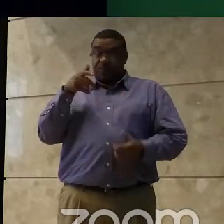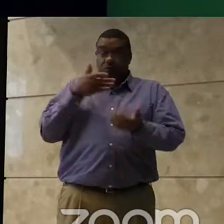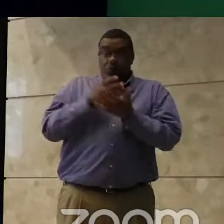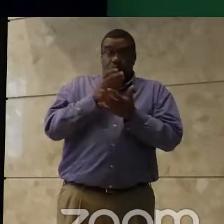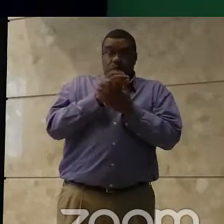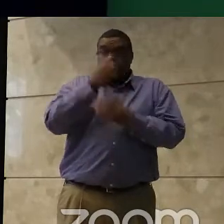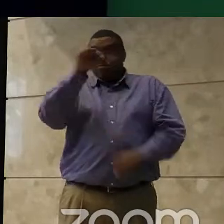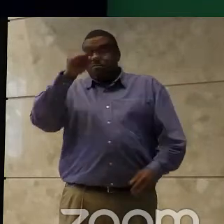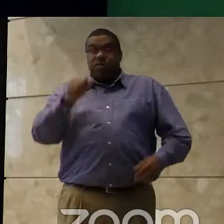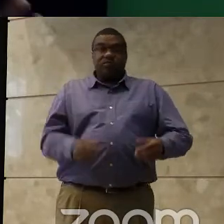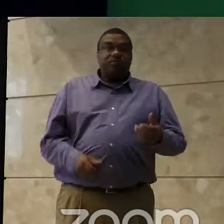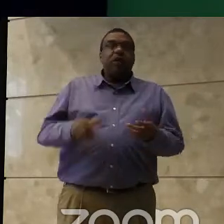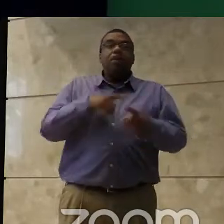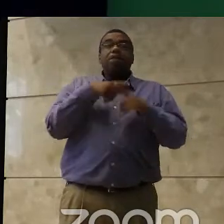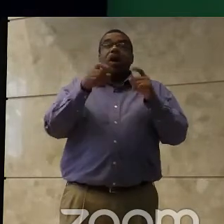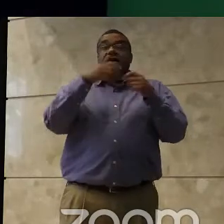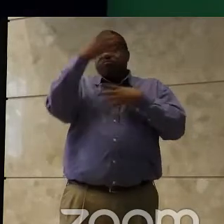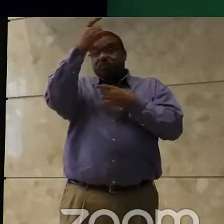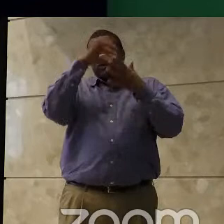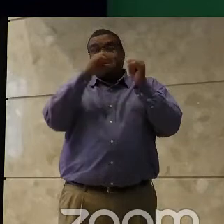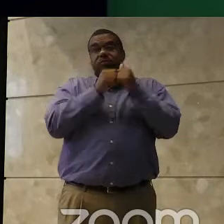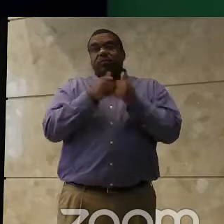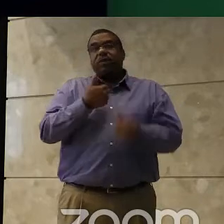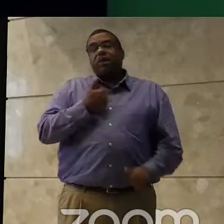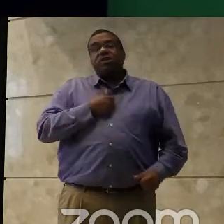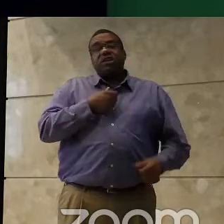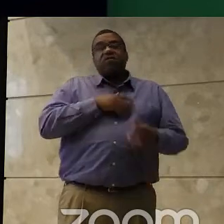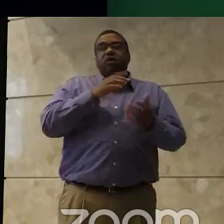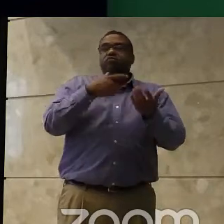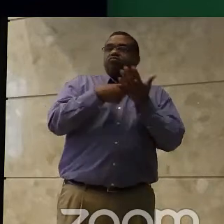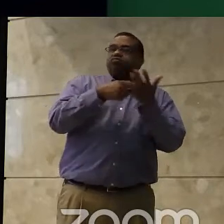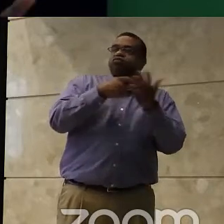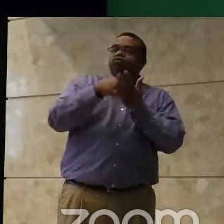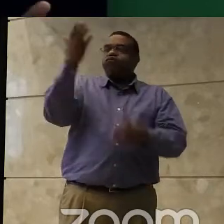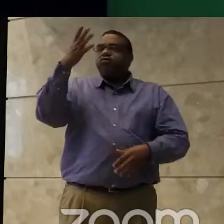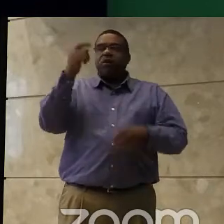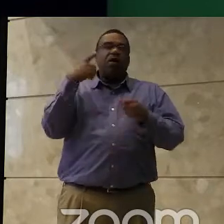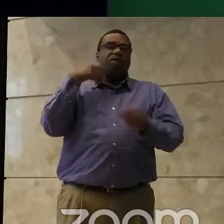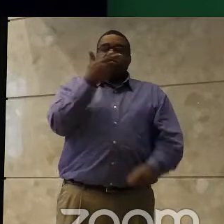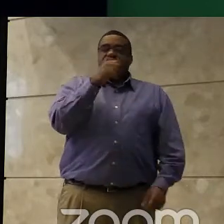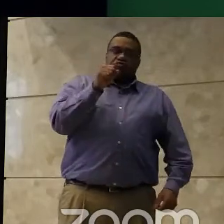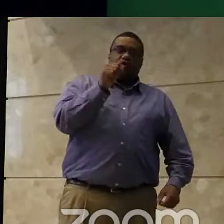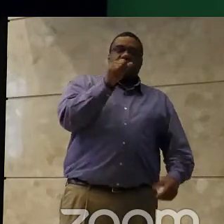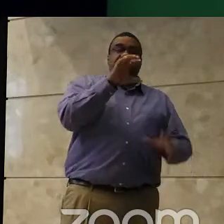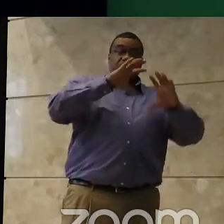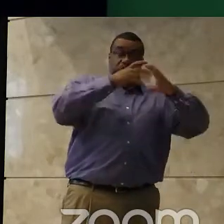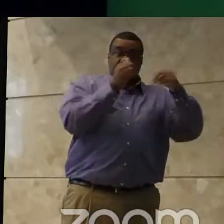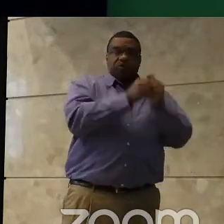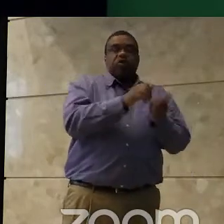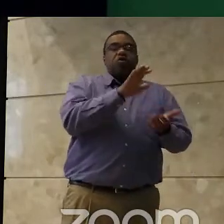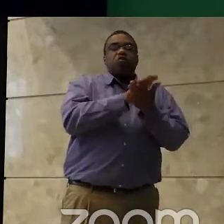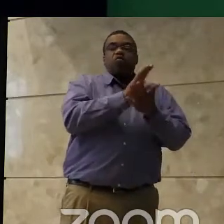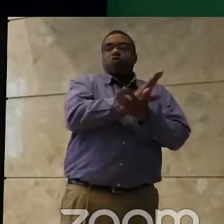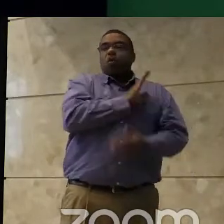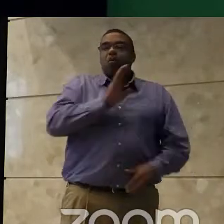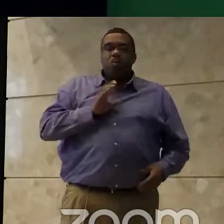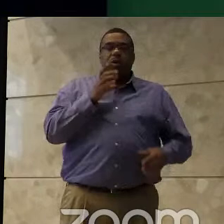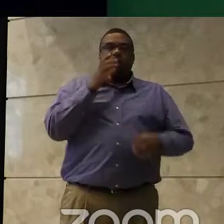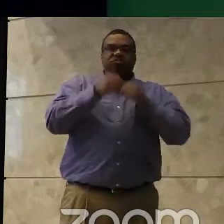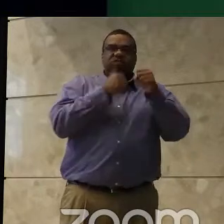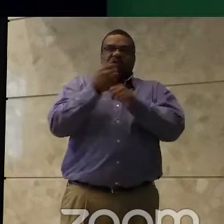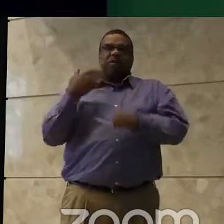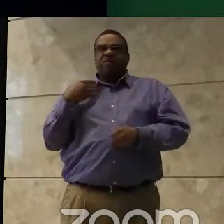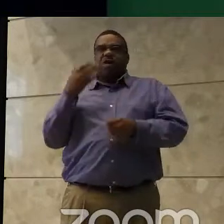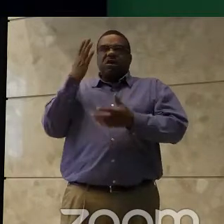has lessons. Now, interestingly enough, I was talking about this movement to the Georgia Association of School Boards some years ago, and people were